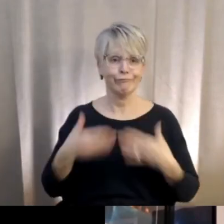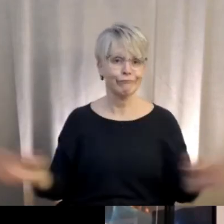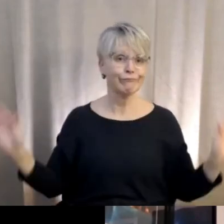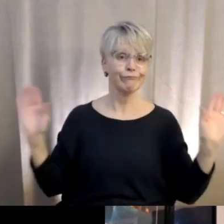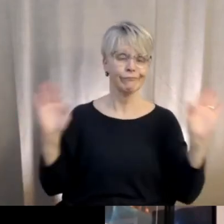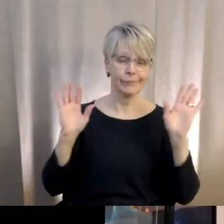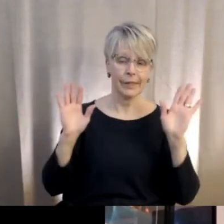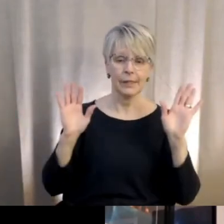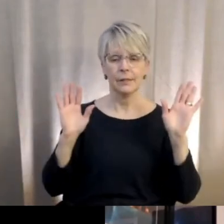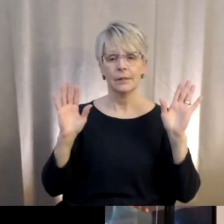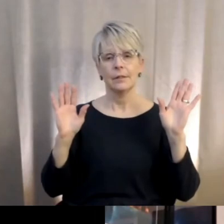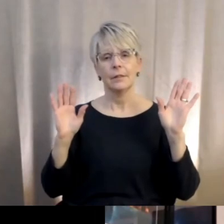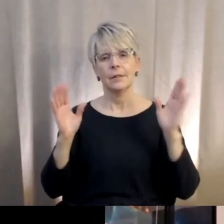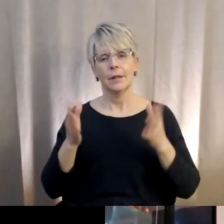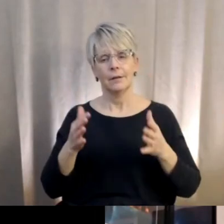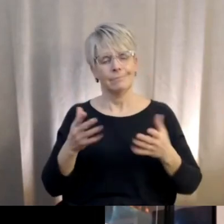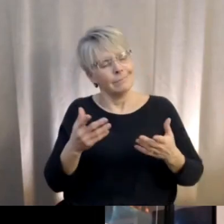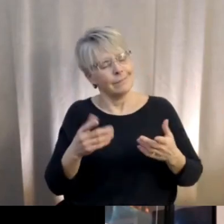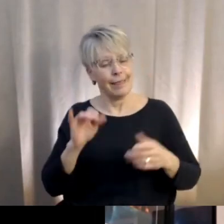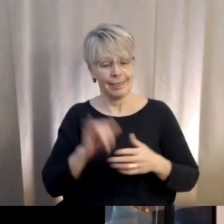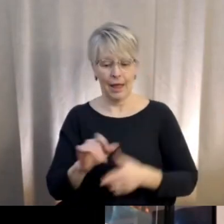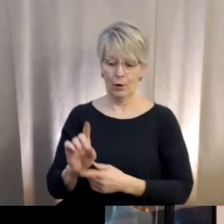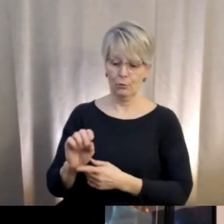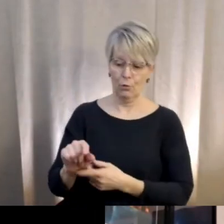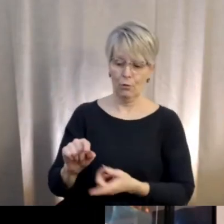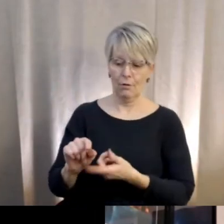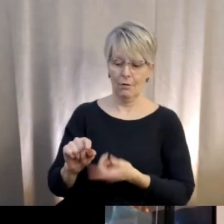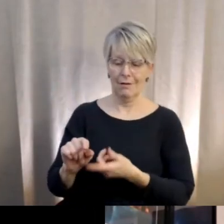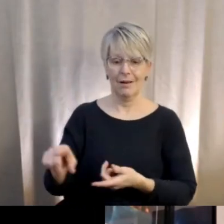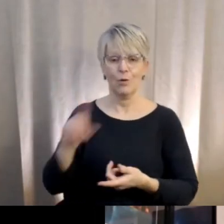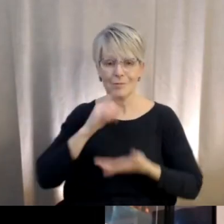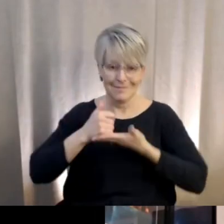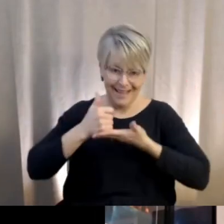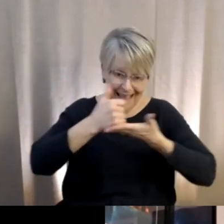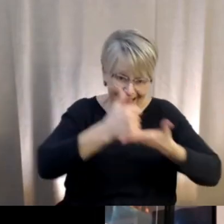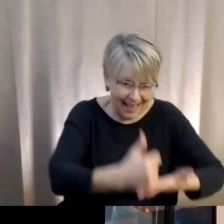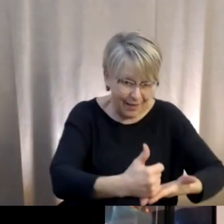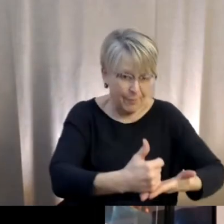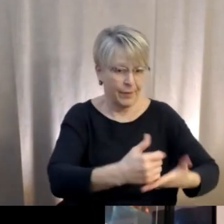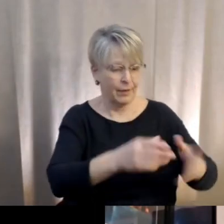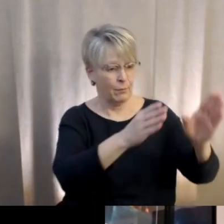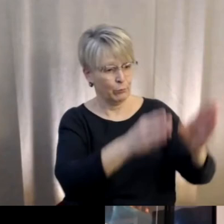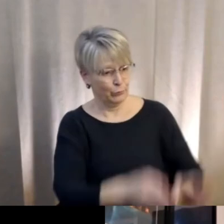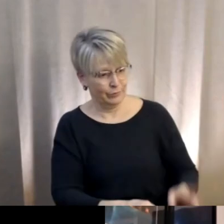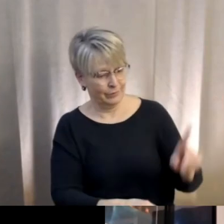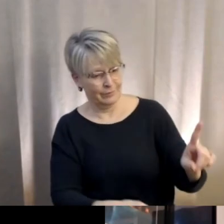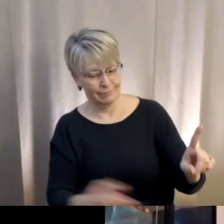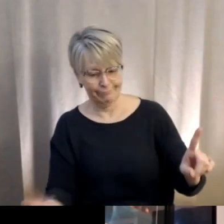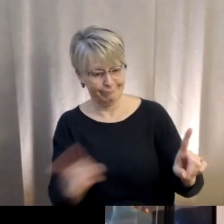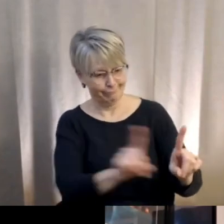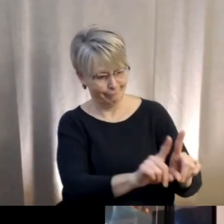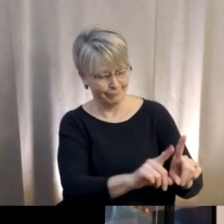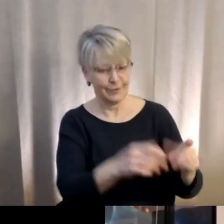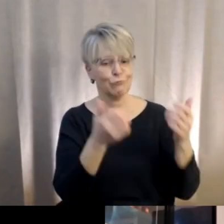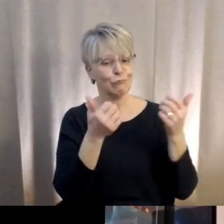consider, you know, that this dog is really assisting this person, and to just try to kind of put